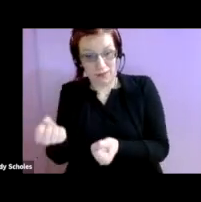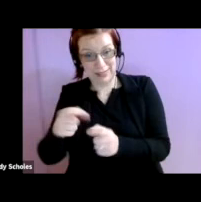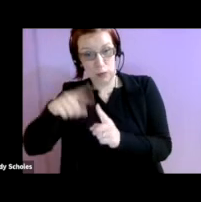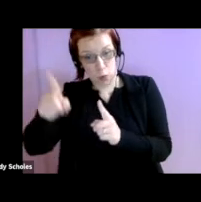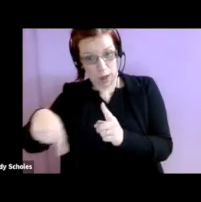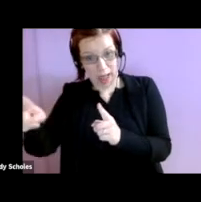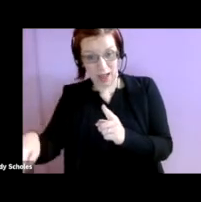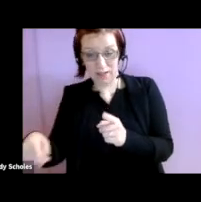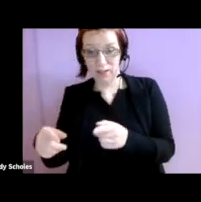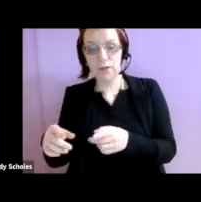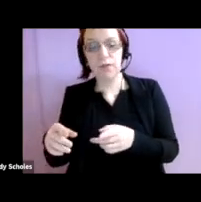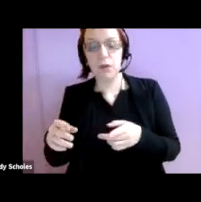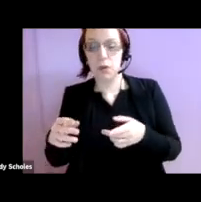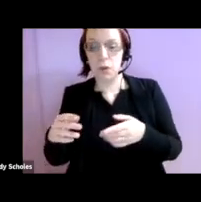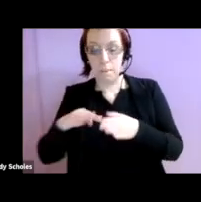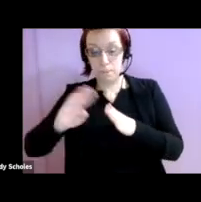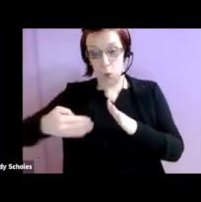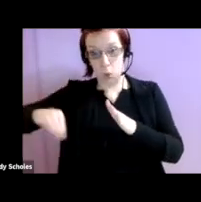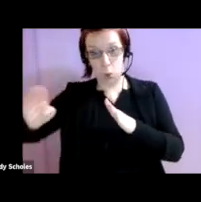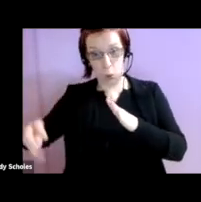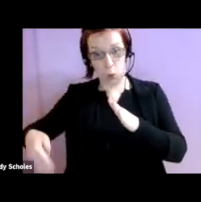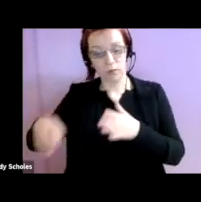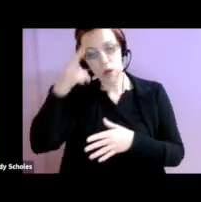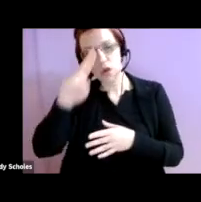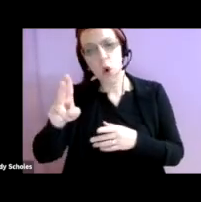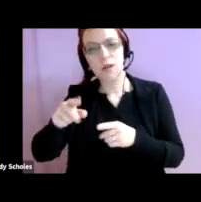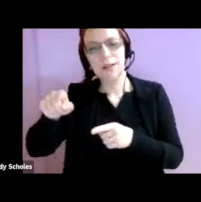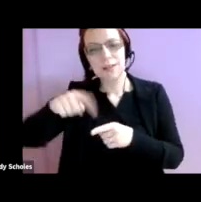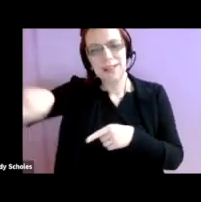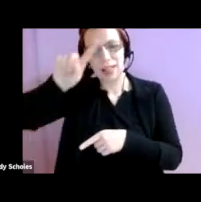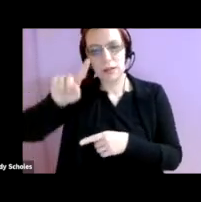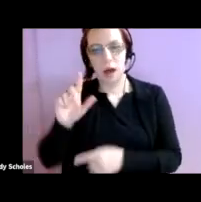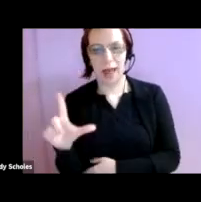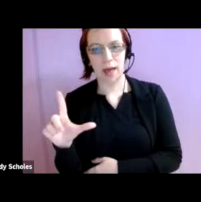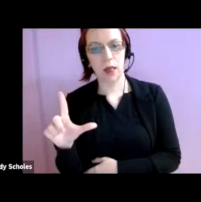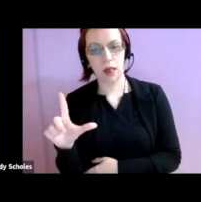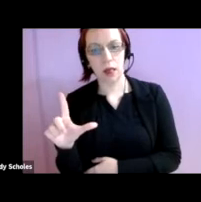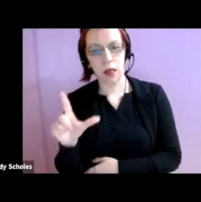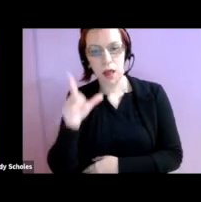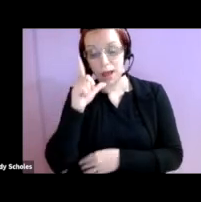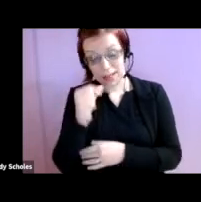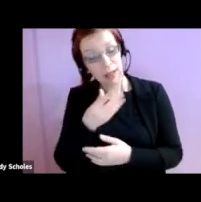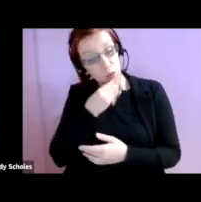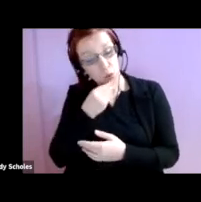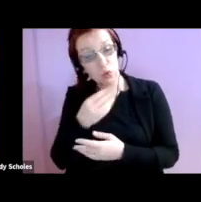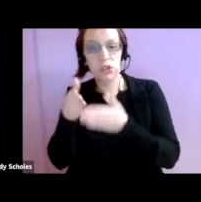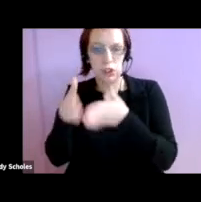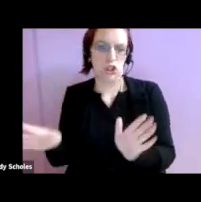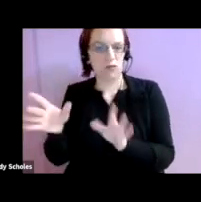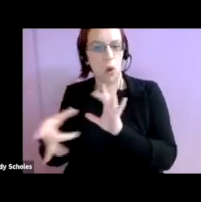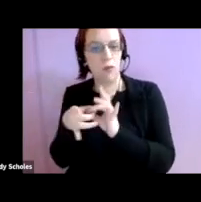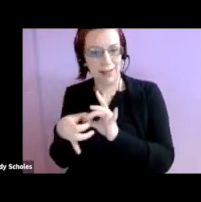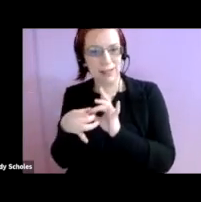call here delta L. We can calculate from general relativity, from knowing sort of